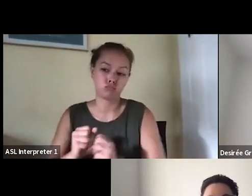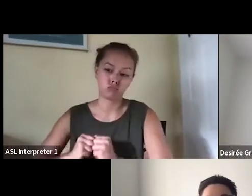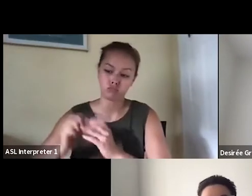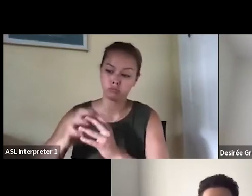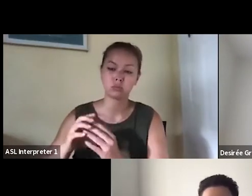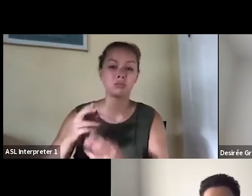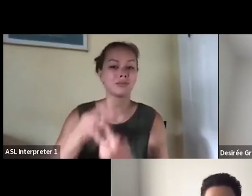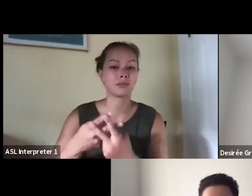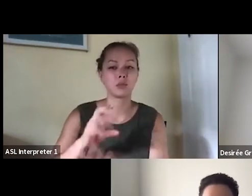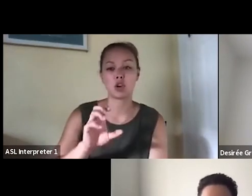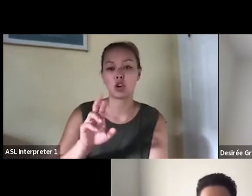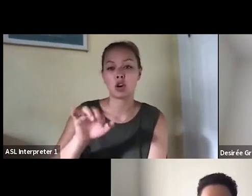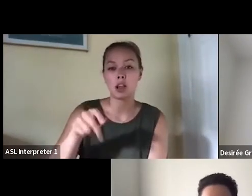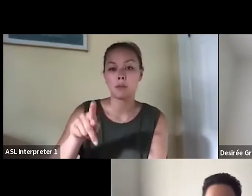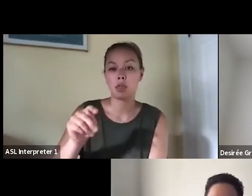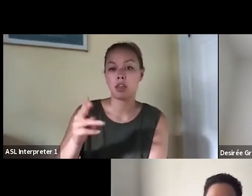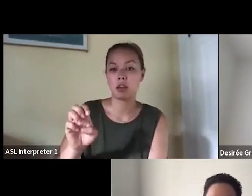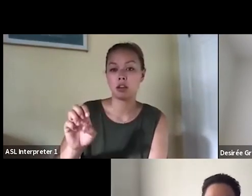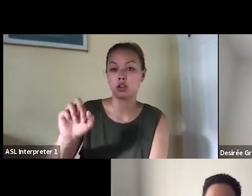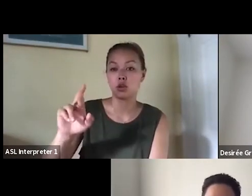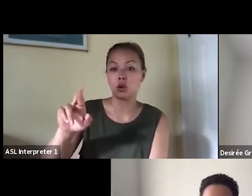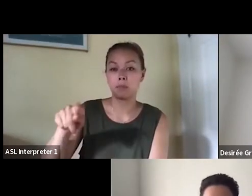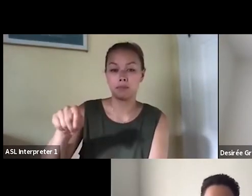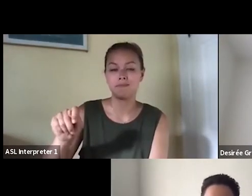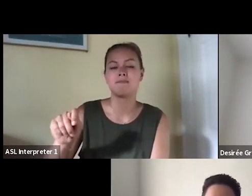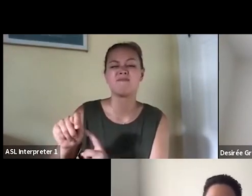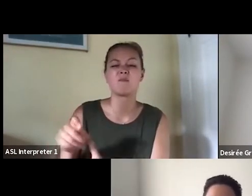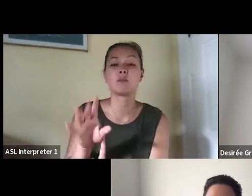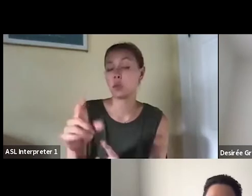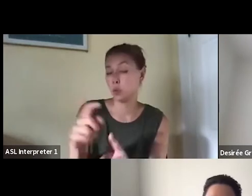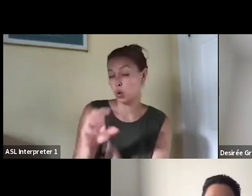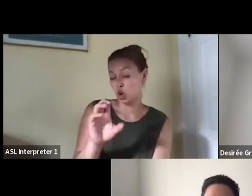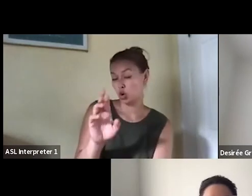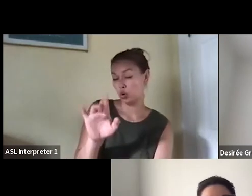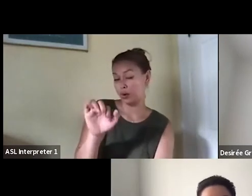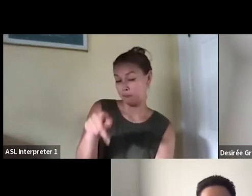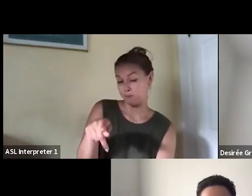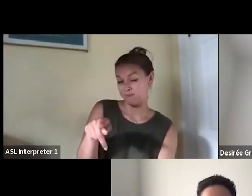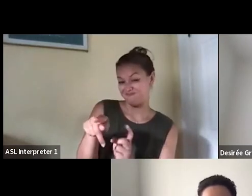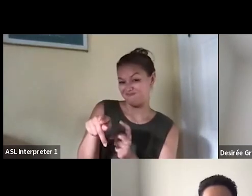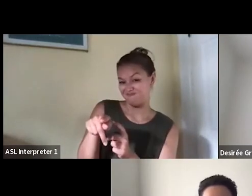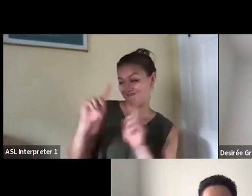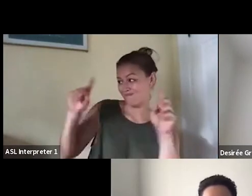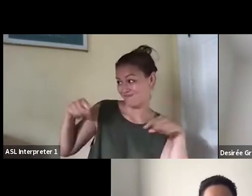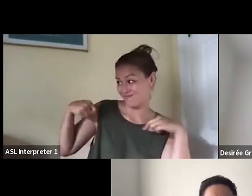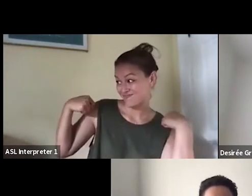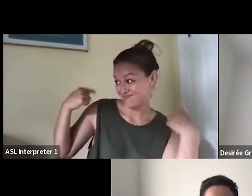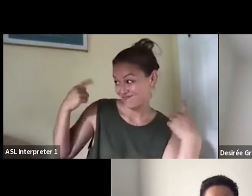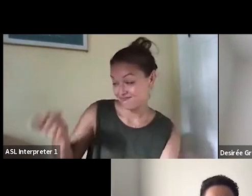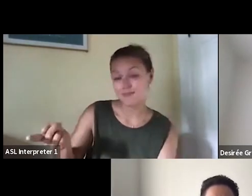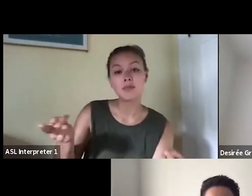word that's been used as an insult against disabled people for a very long time. And it's kind of taking that word back and